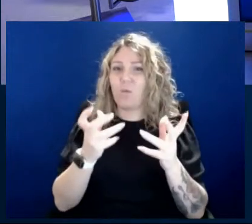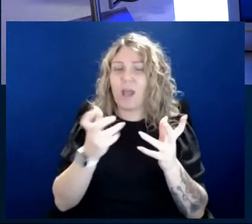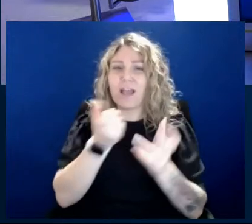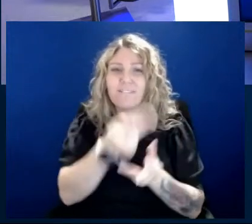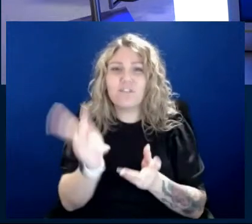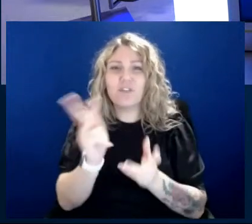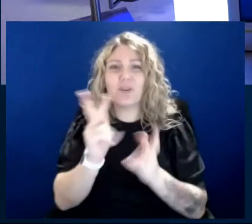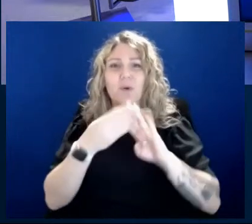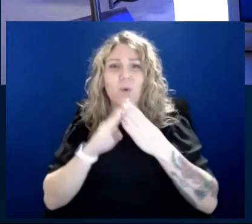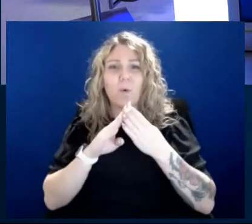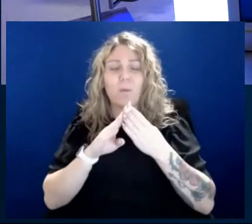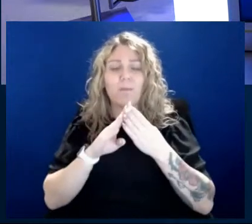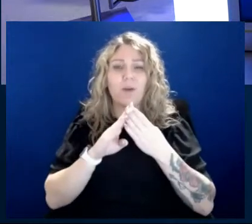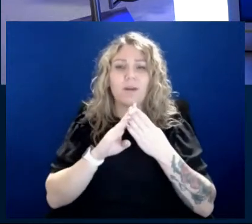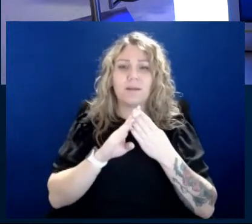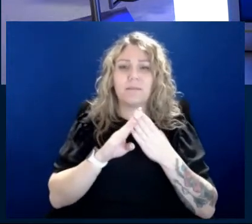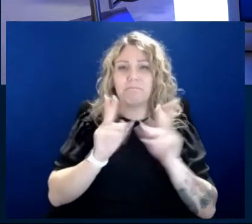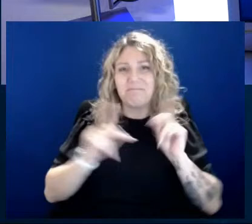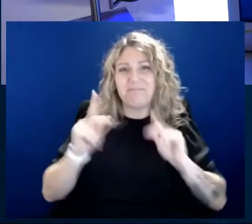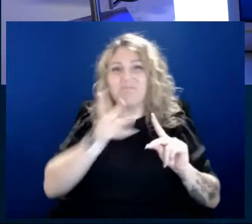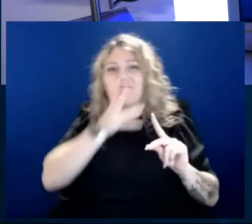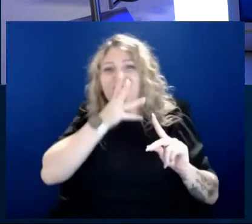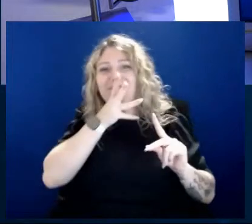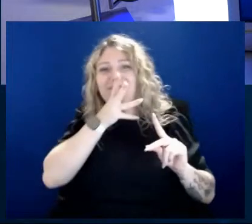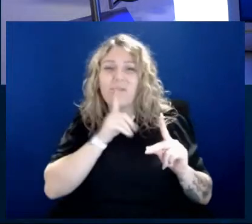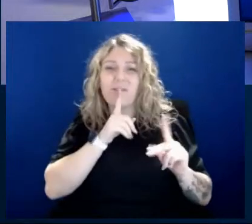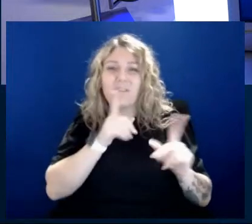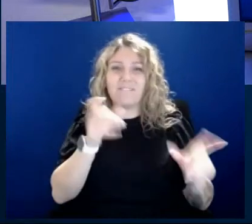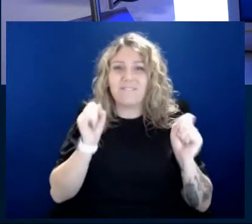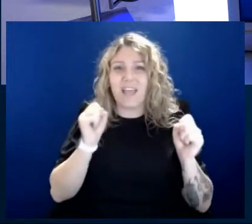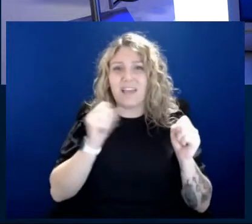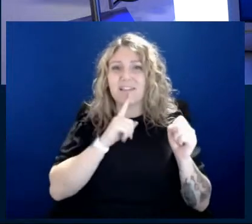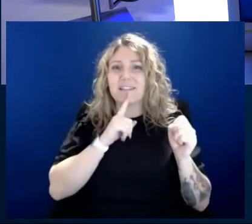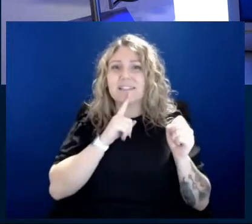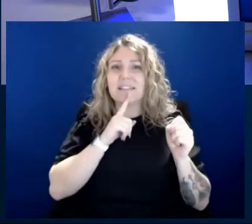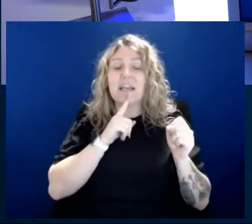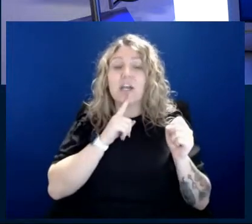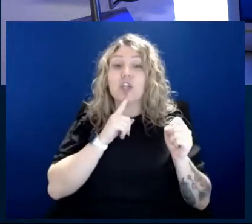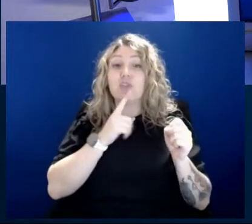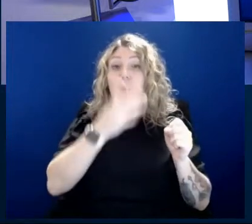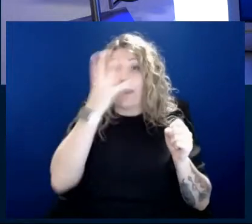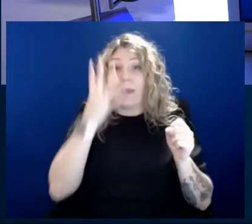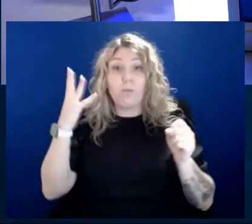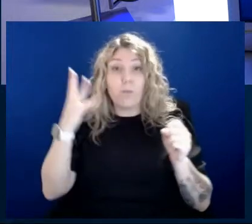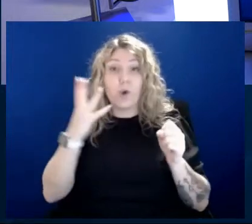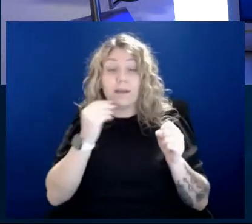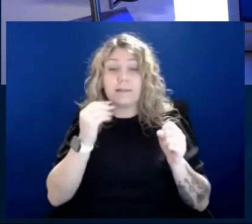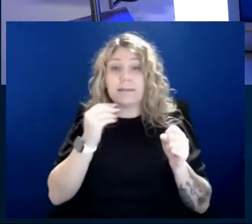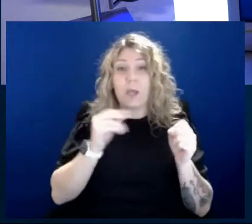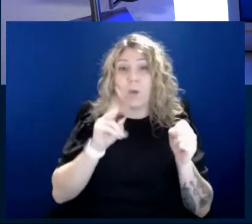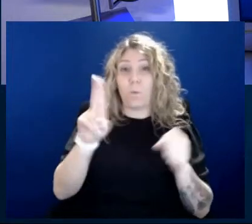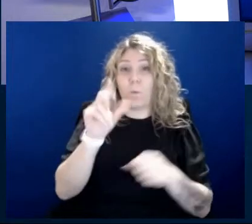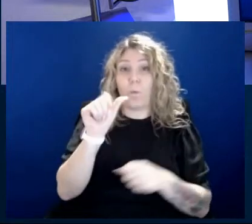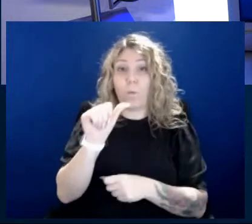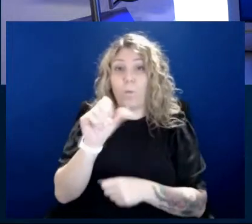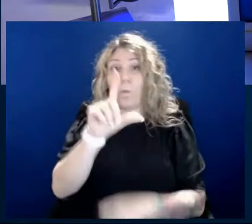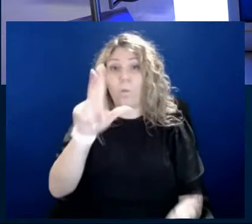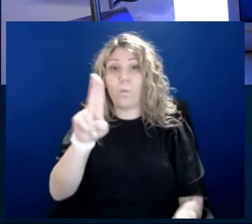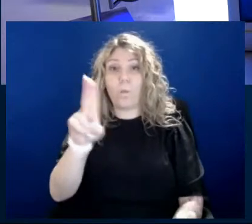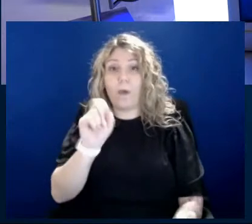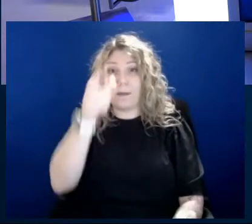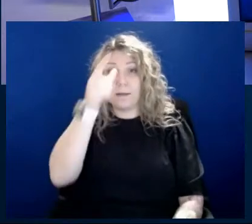community folks that we spoke to really quick. Immigrants and U.S.-born Latinos account for more than 1/3 of people